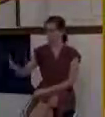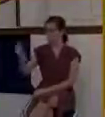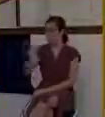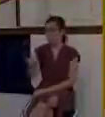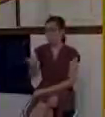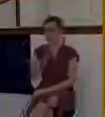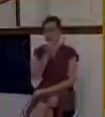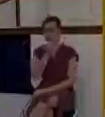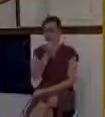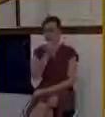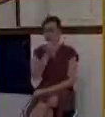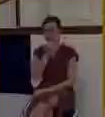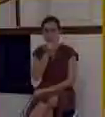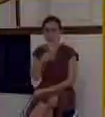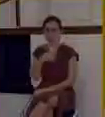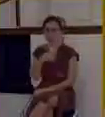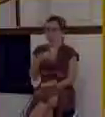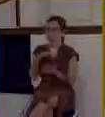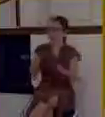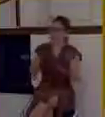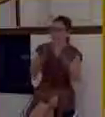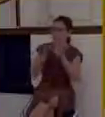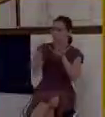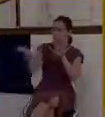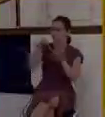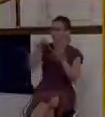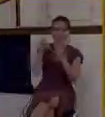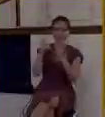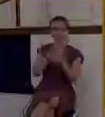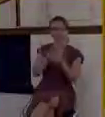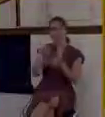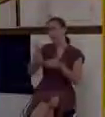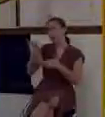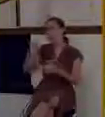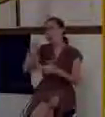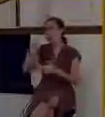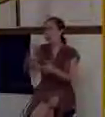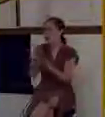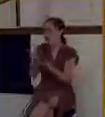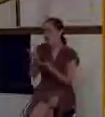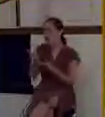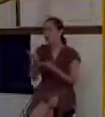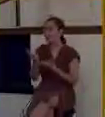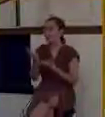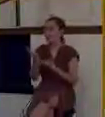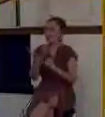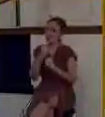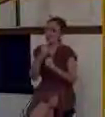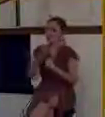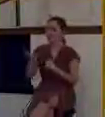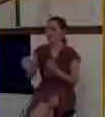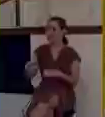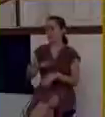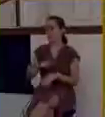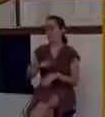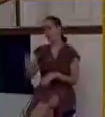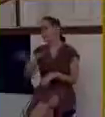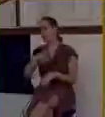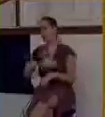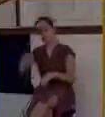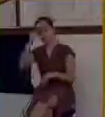really matter what you guys believe as long as you're sincere. He doesn't say that. He doesn't say, well, you know, you guys are my brother, even if you don't